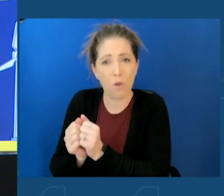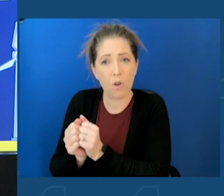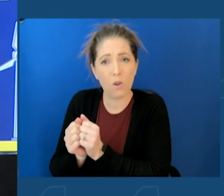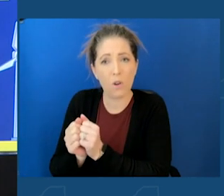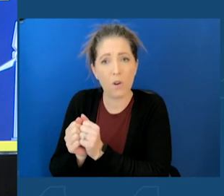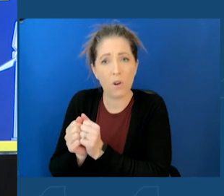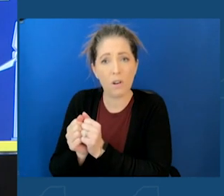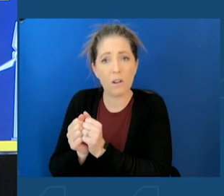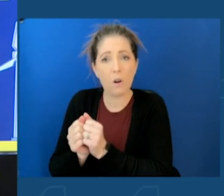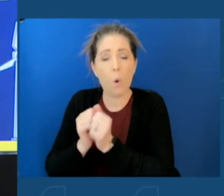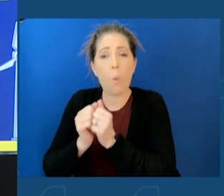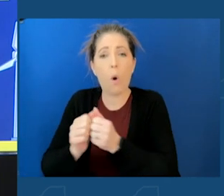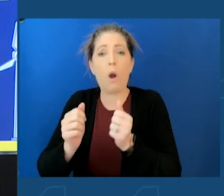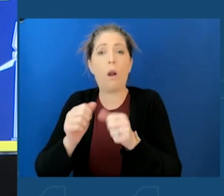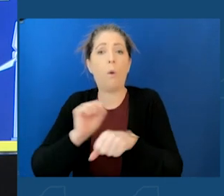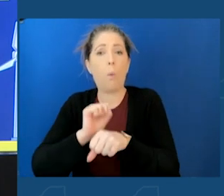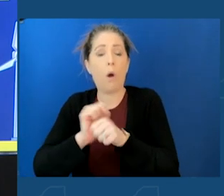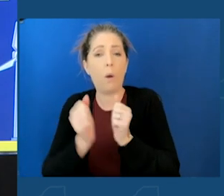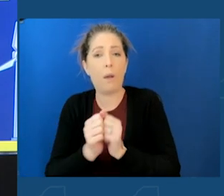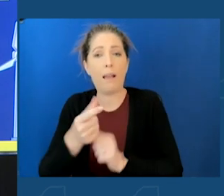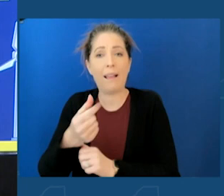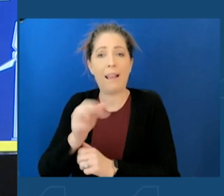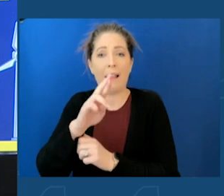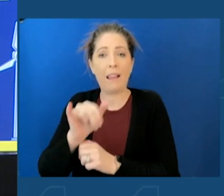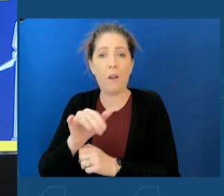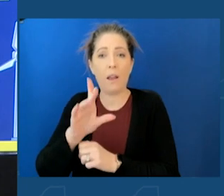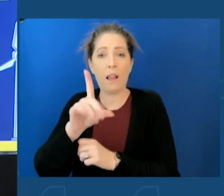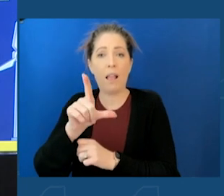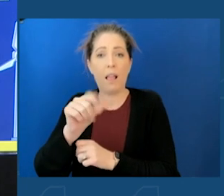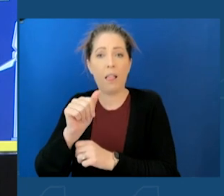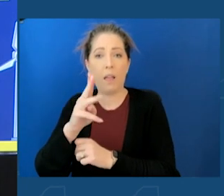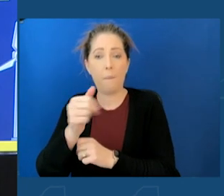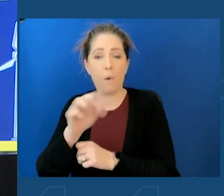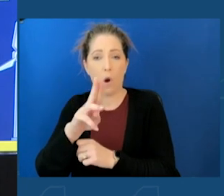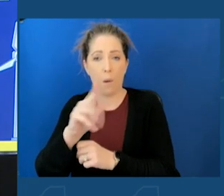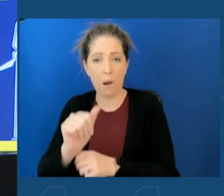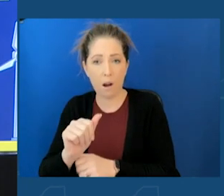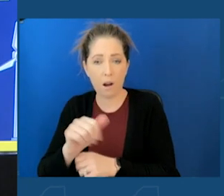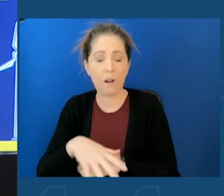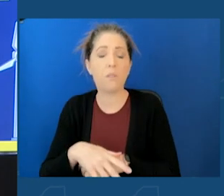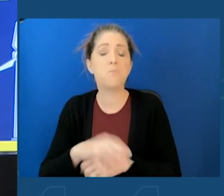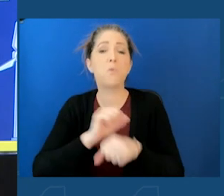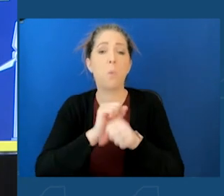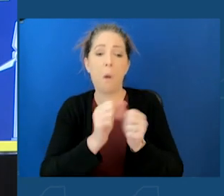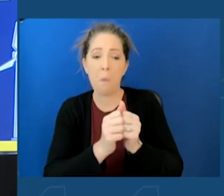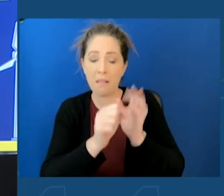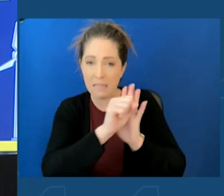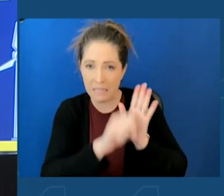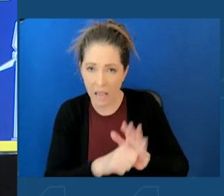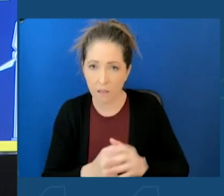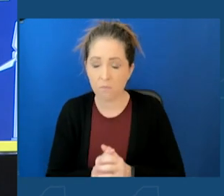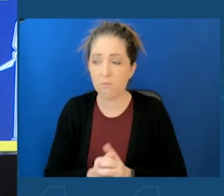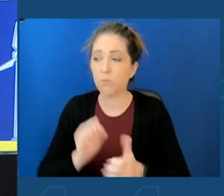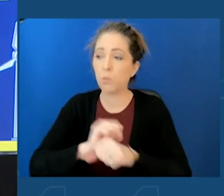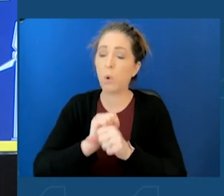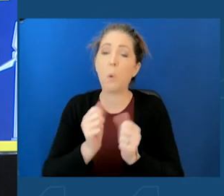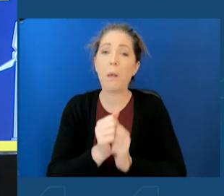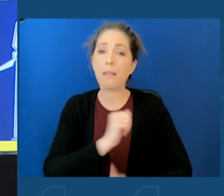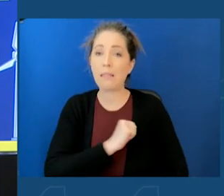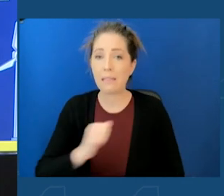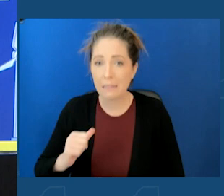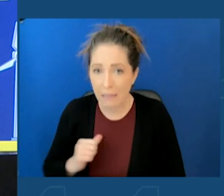LaBarbera, who actually was able to get in labor standards through the state. Working with the Assembly, working with people such as Steve